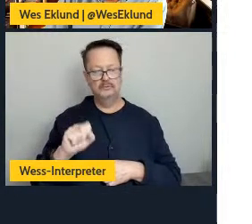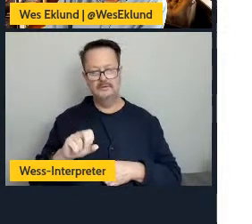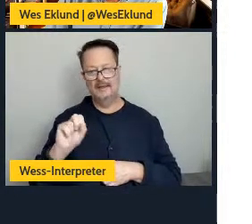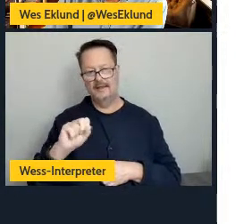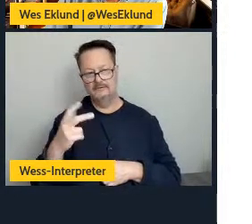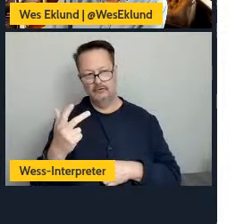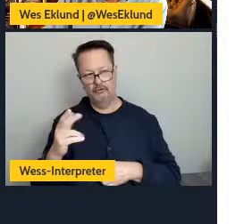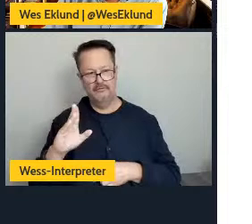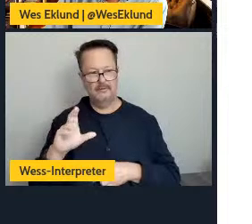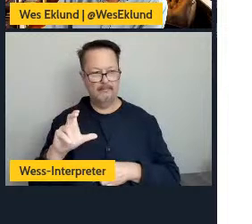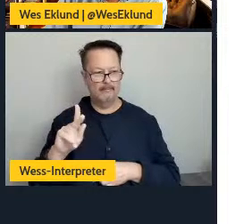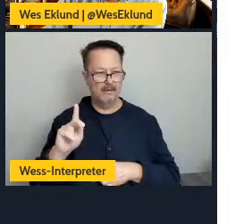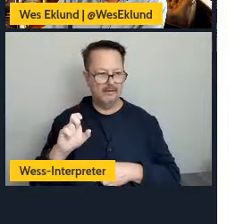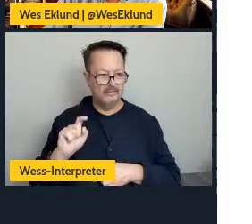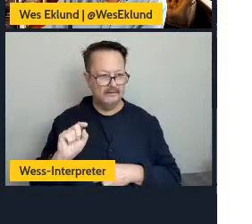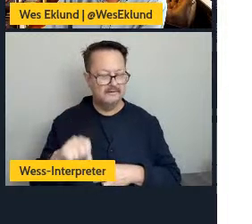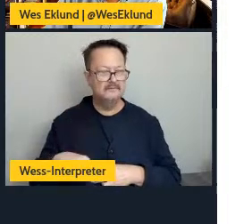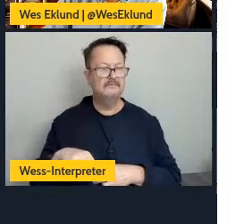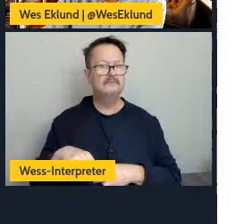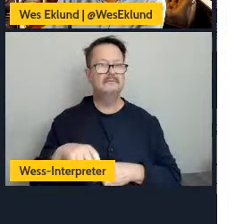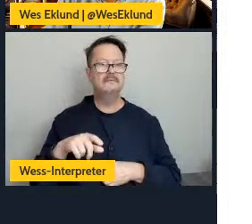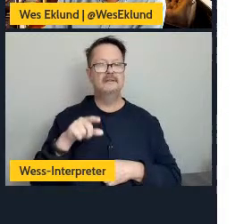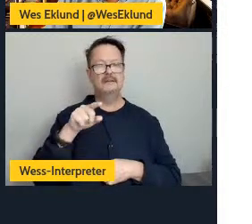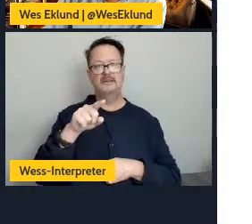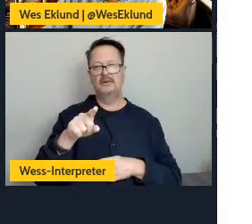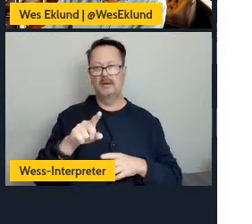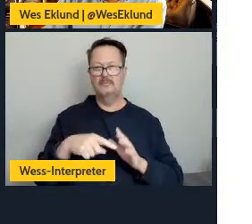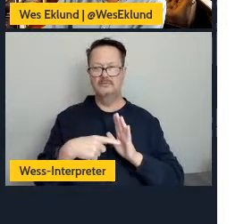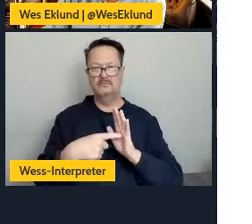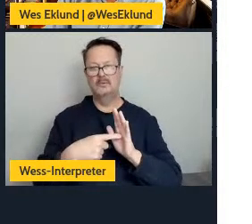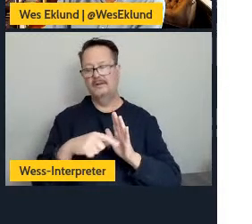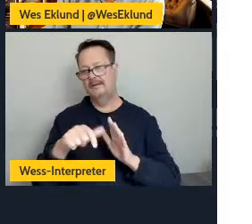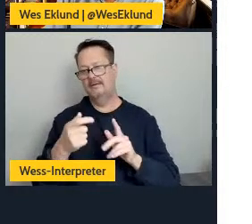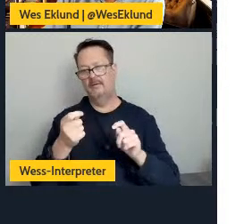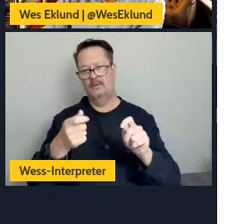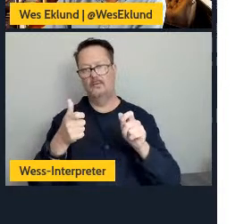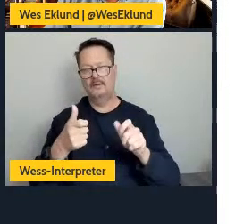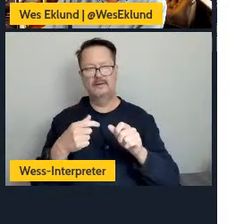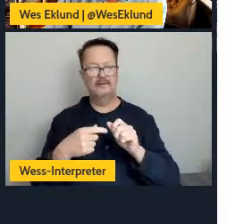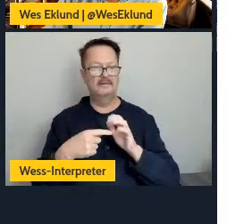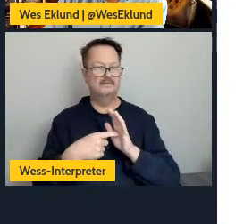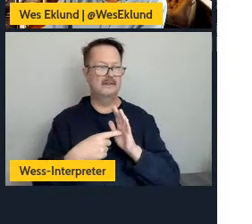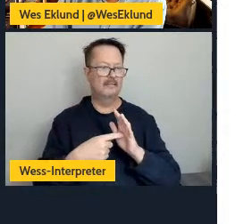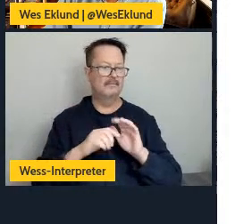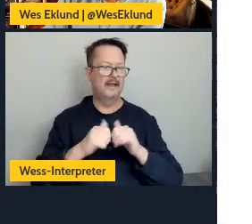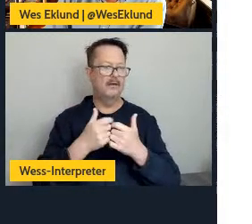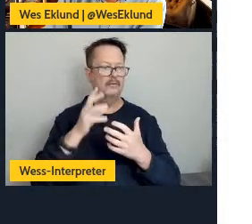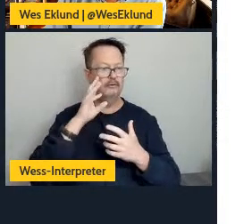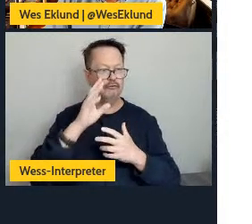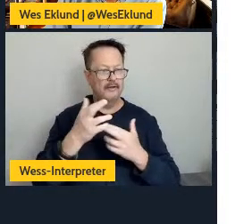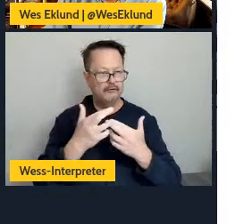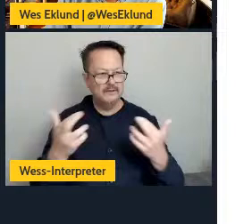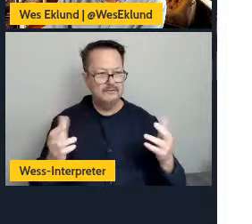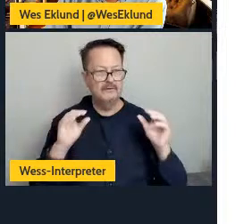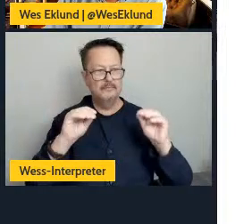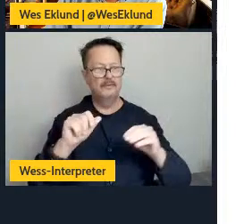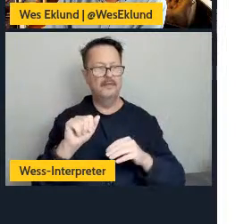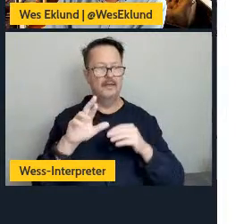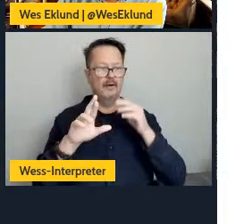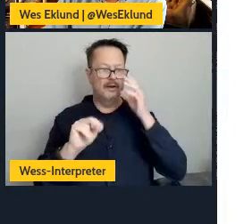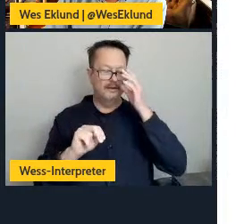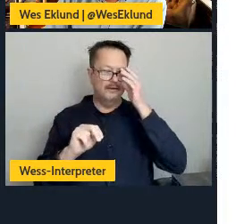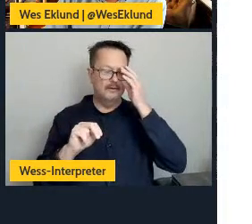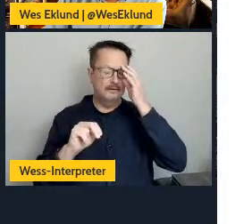buckets. And here, I'm just showing another quick example of creating a resource, putting the ARN